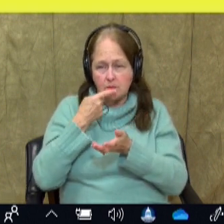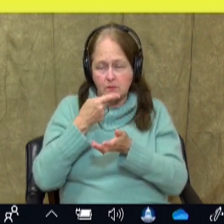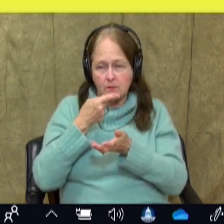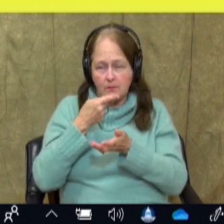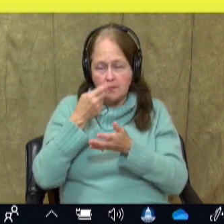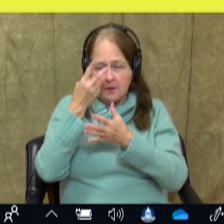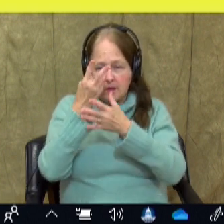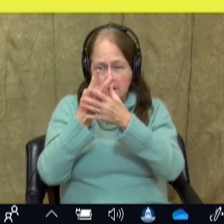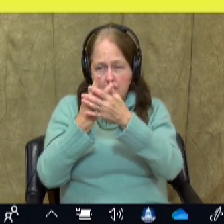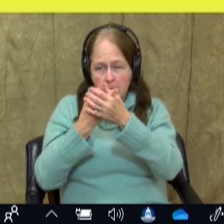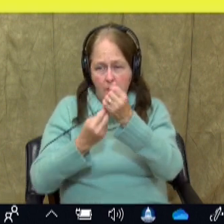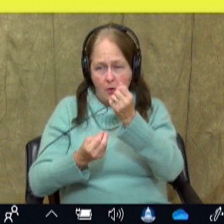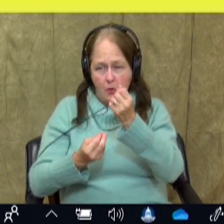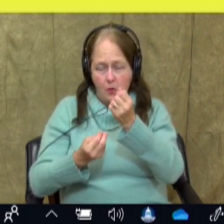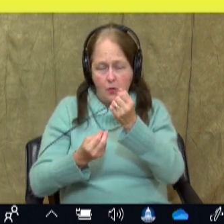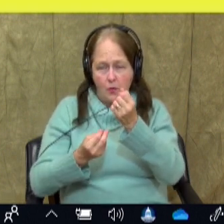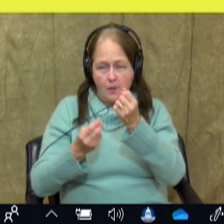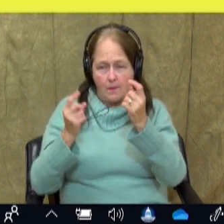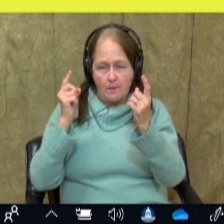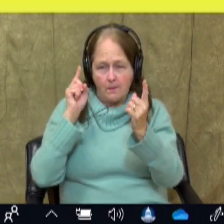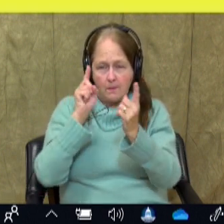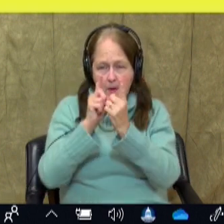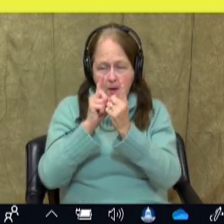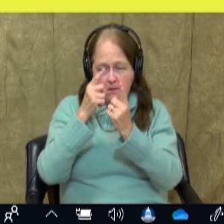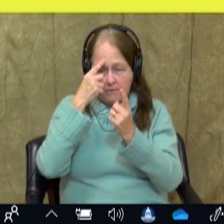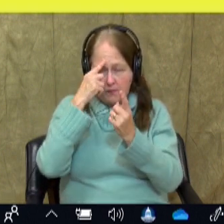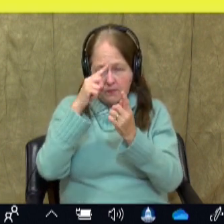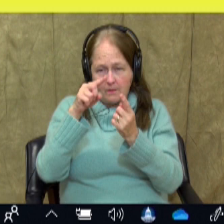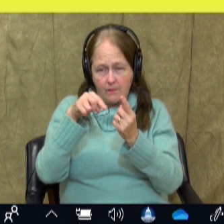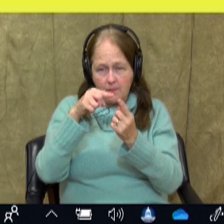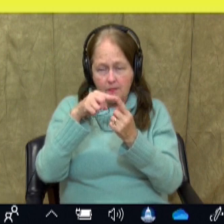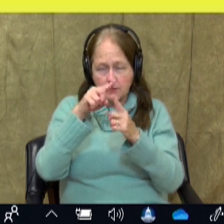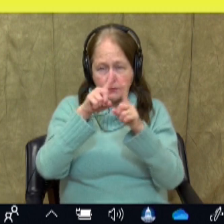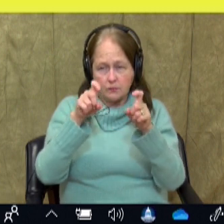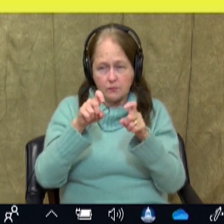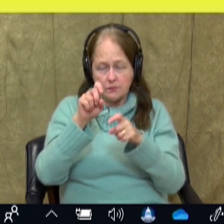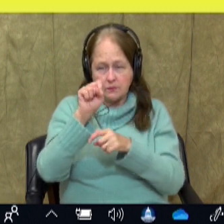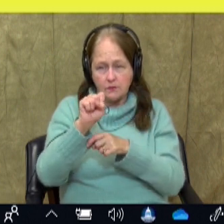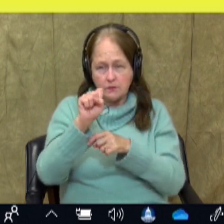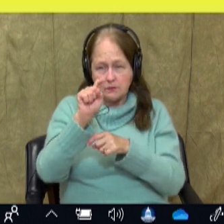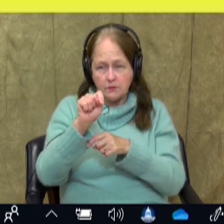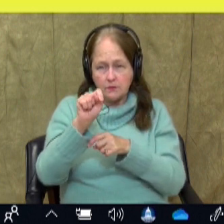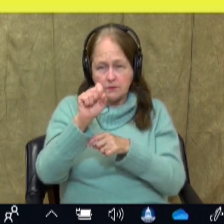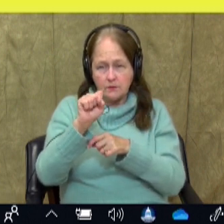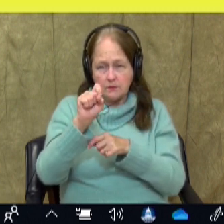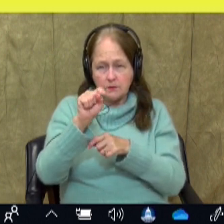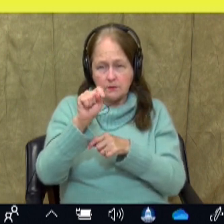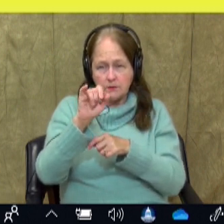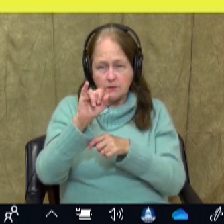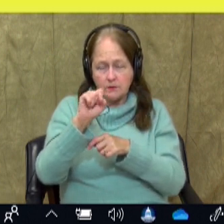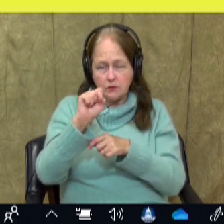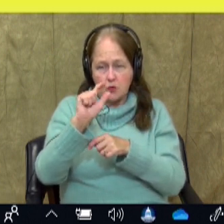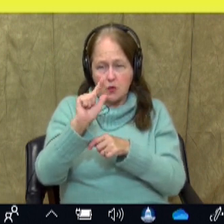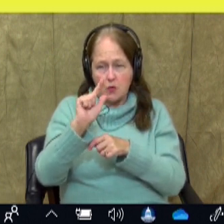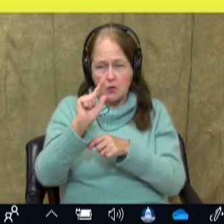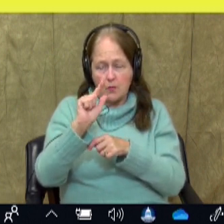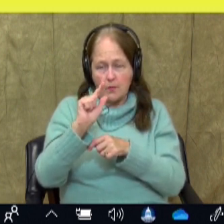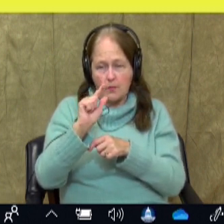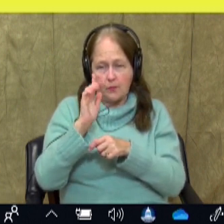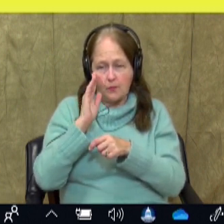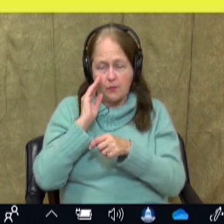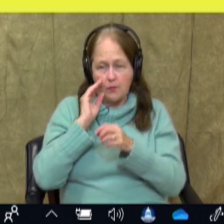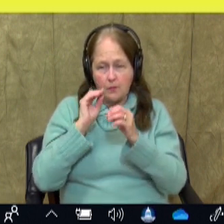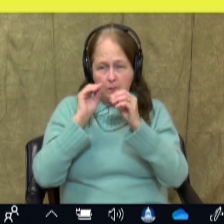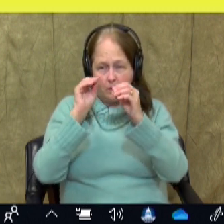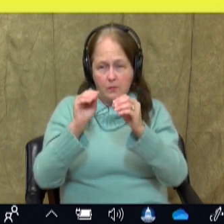So both criteria is met for this question, which makes it statistical. So we're going to